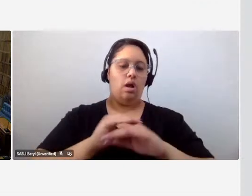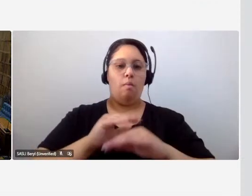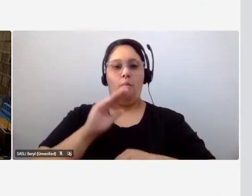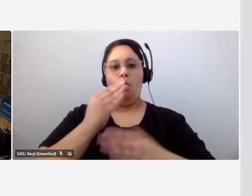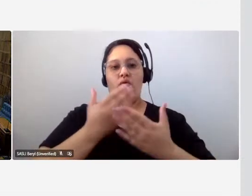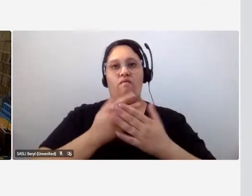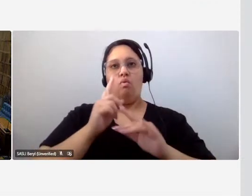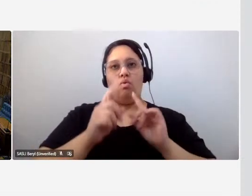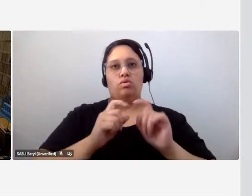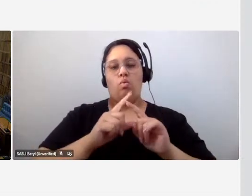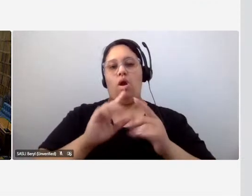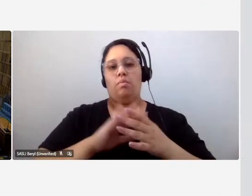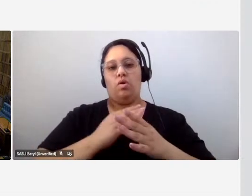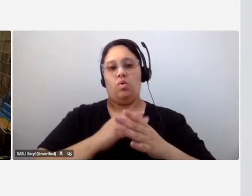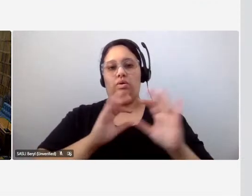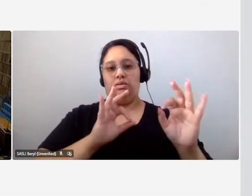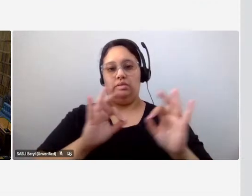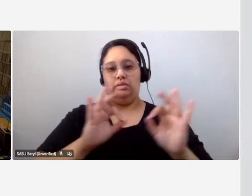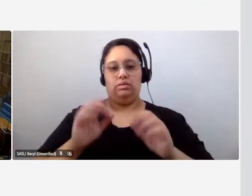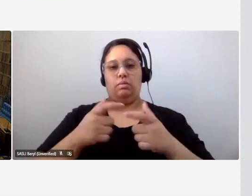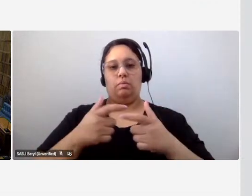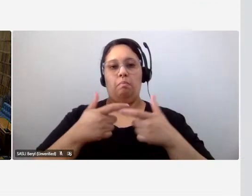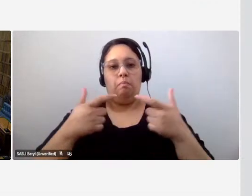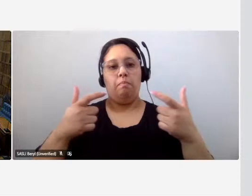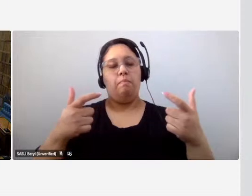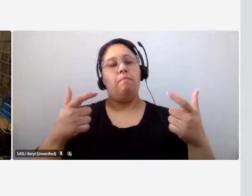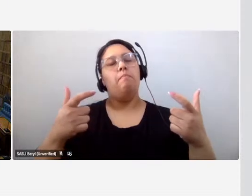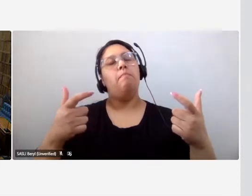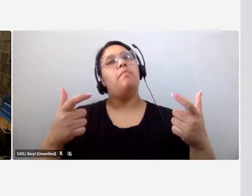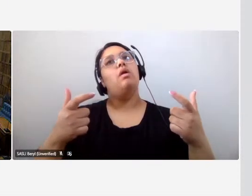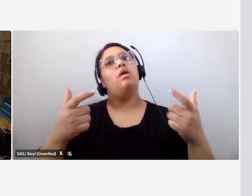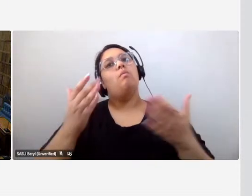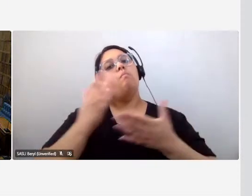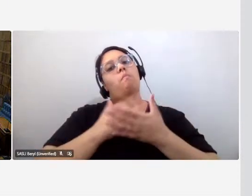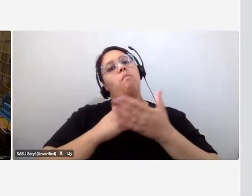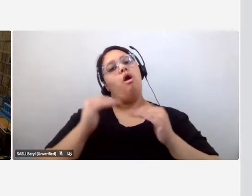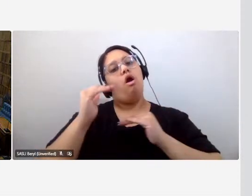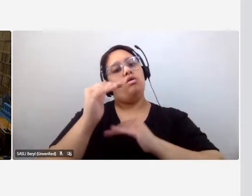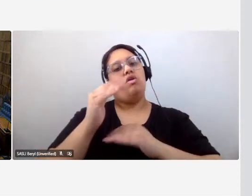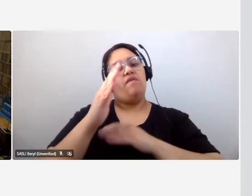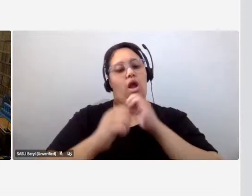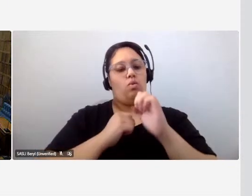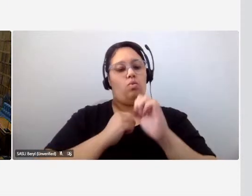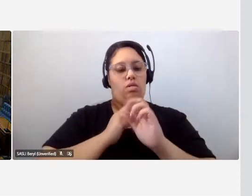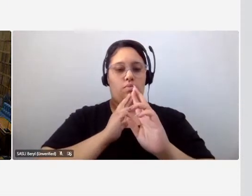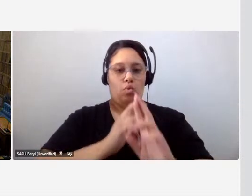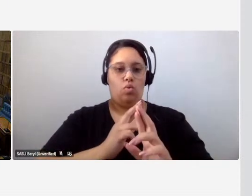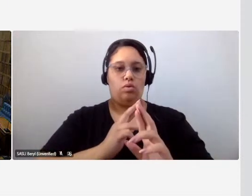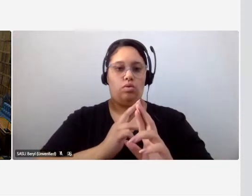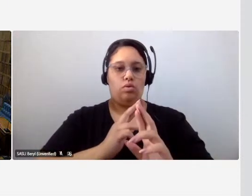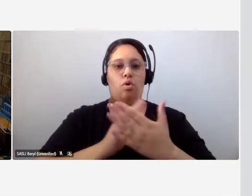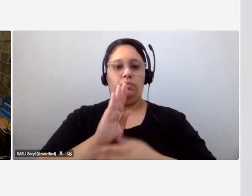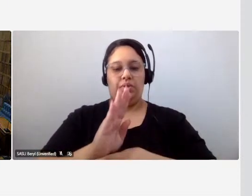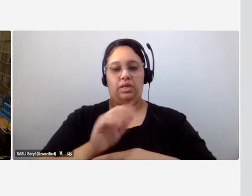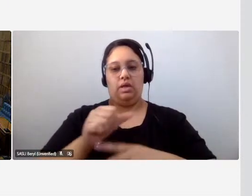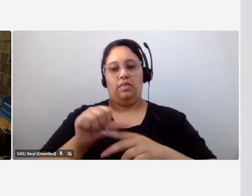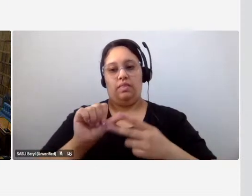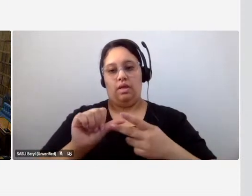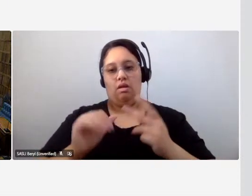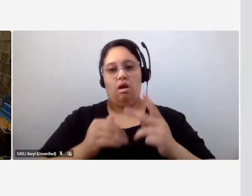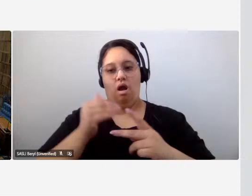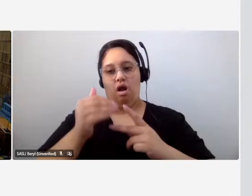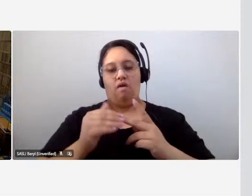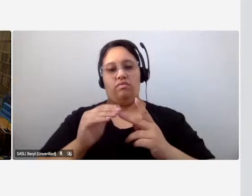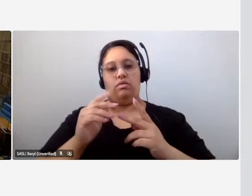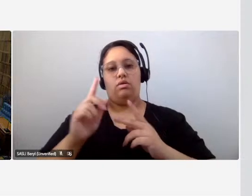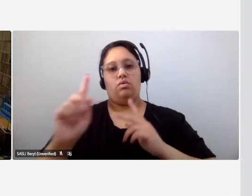initial questions because this is the big part of this annual report. So part B, and then after that, we'll do another